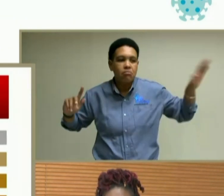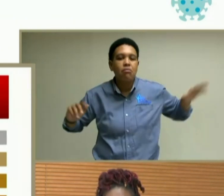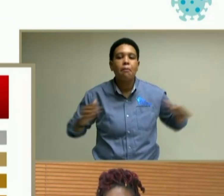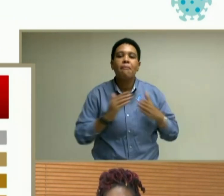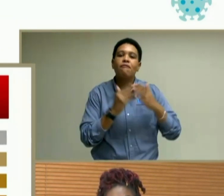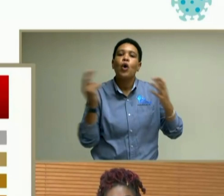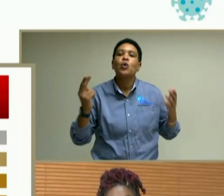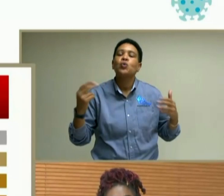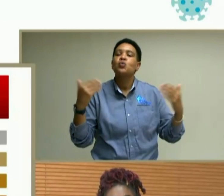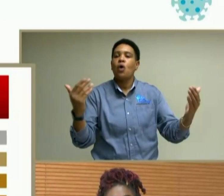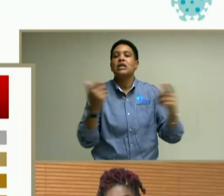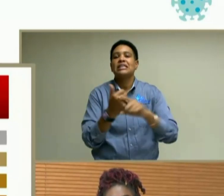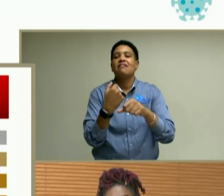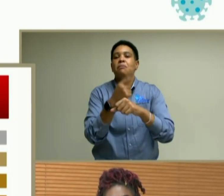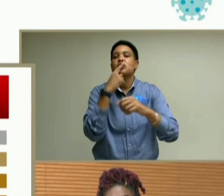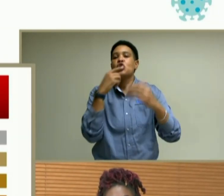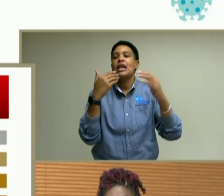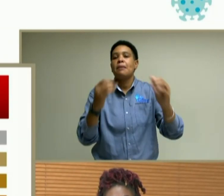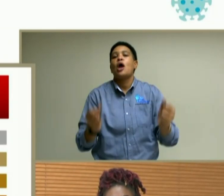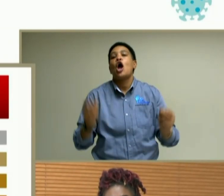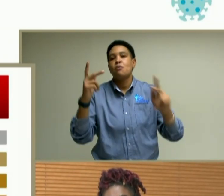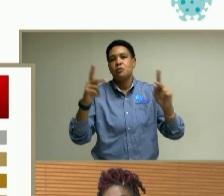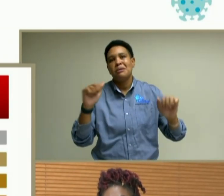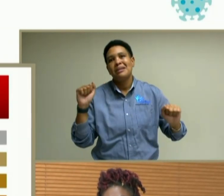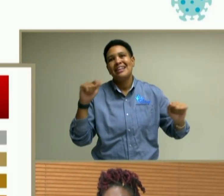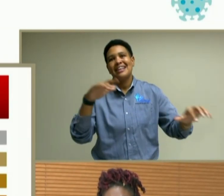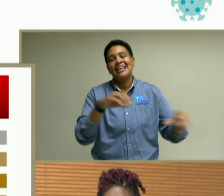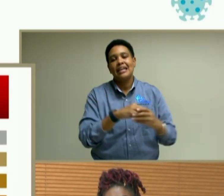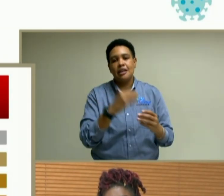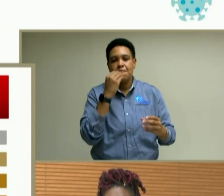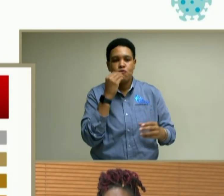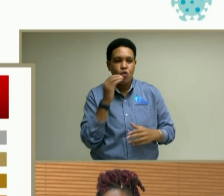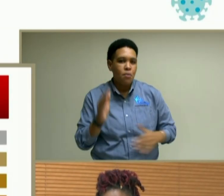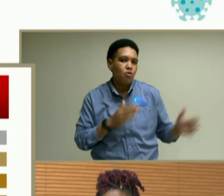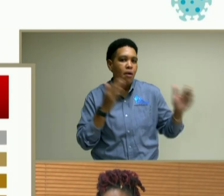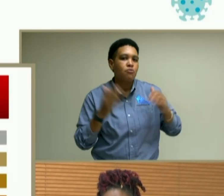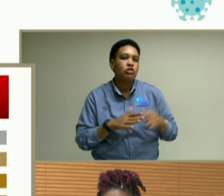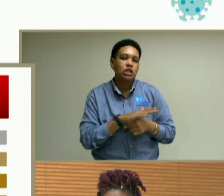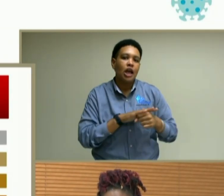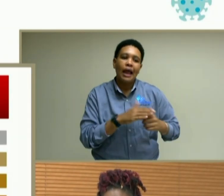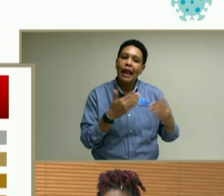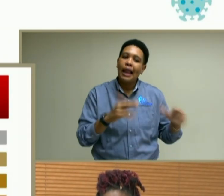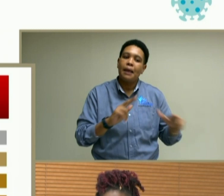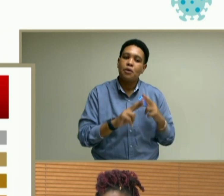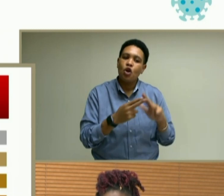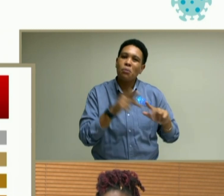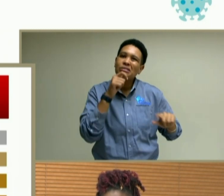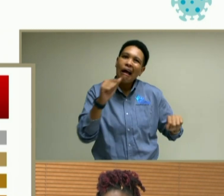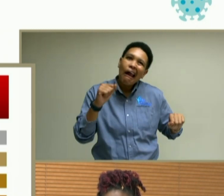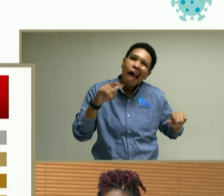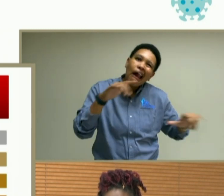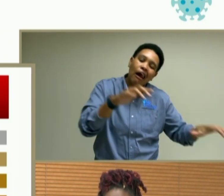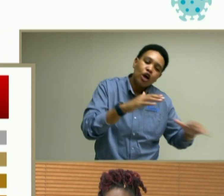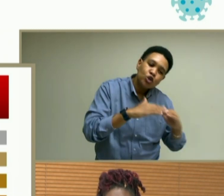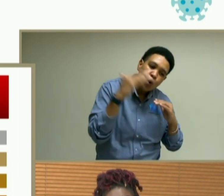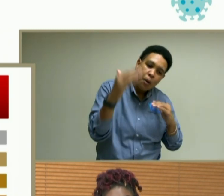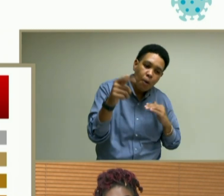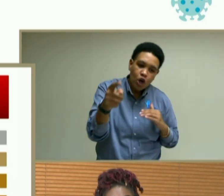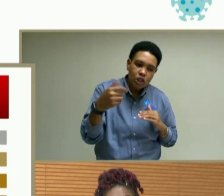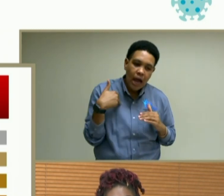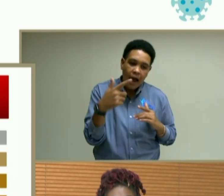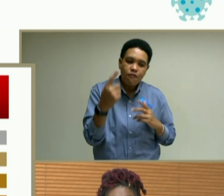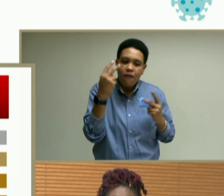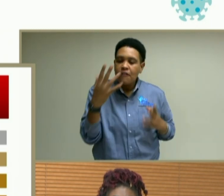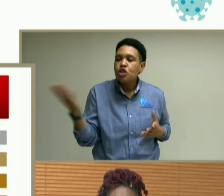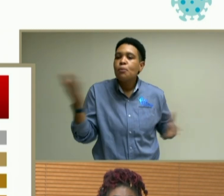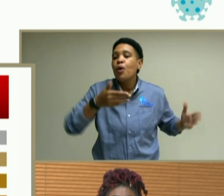use them. Make sure you limit the number of people in the food preparation area so it's not a crowded space. Have your